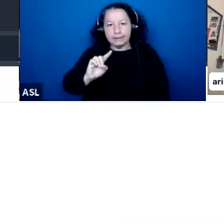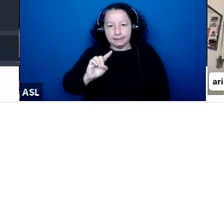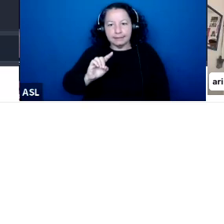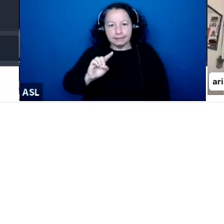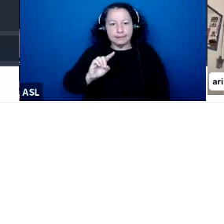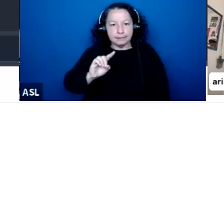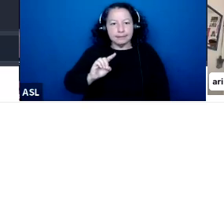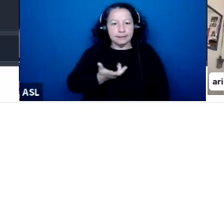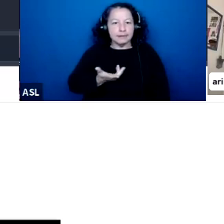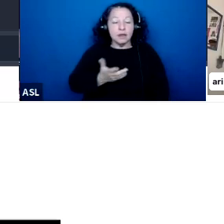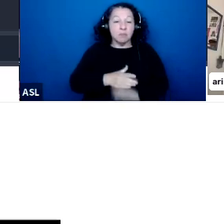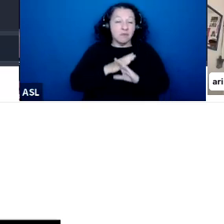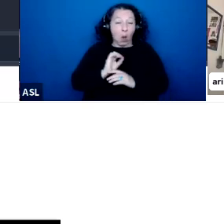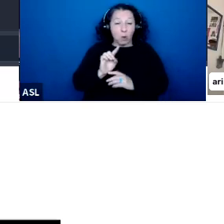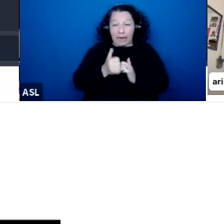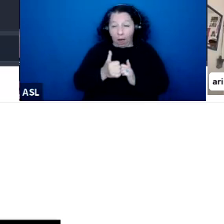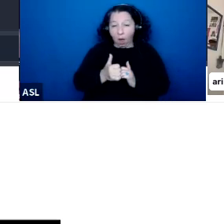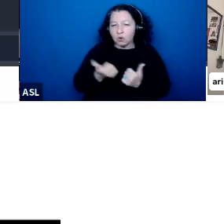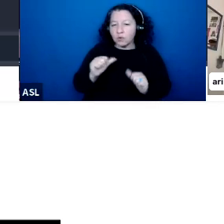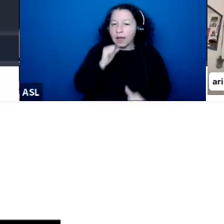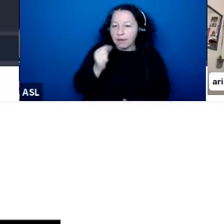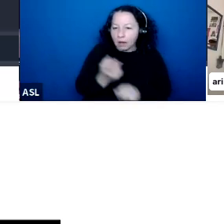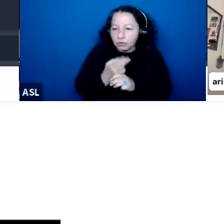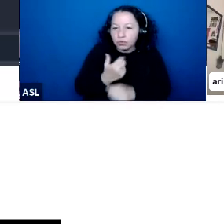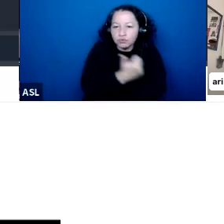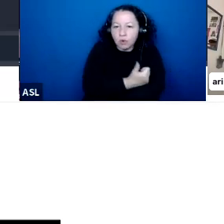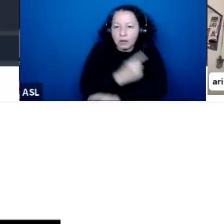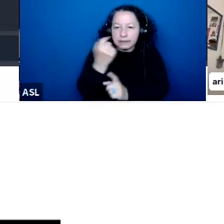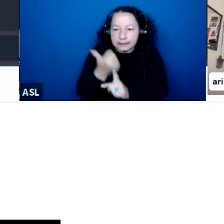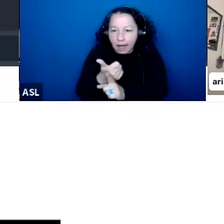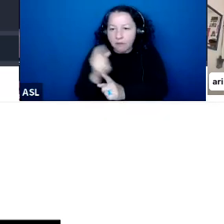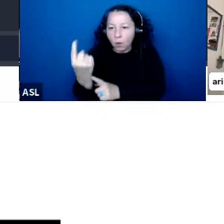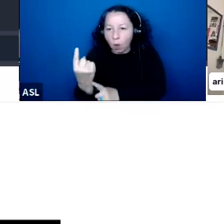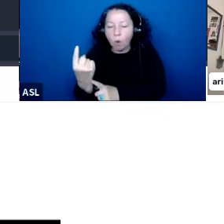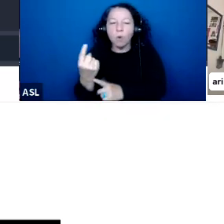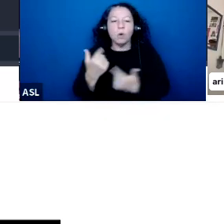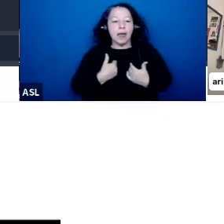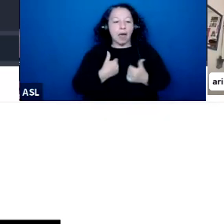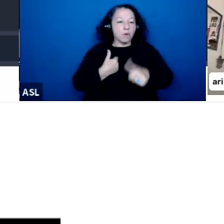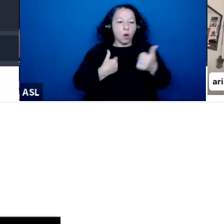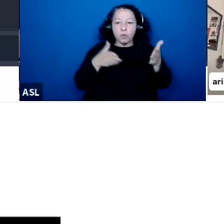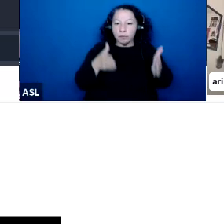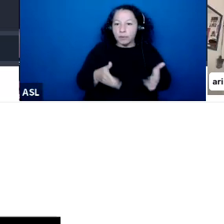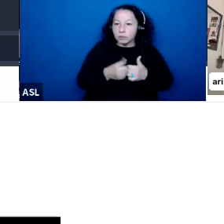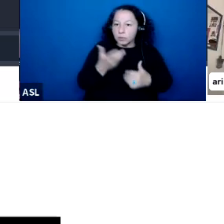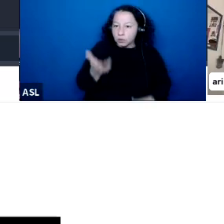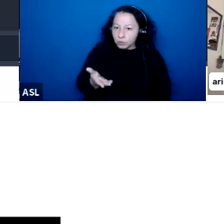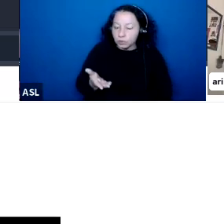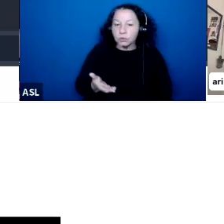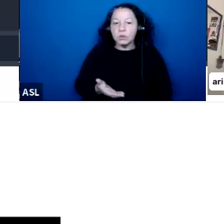overdose. So things like try to not use alone. I mean, have someone with you, or